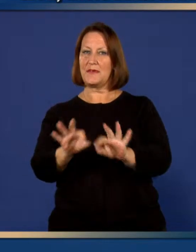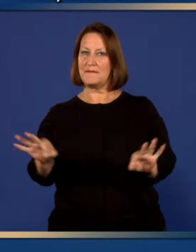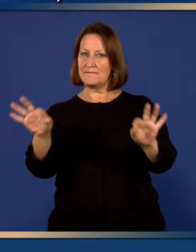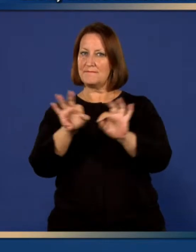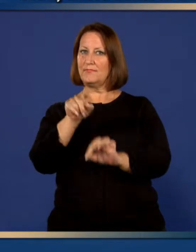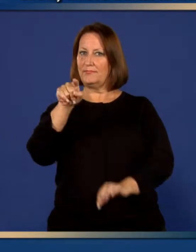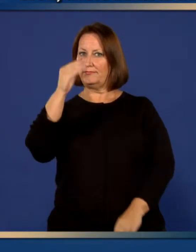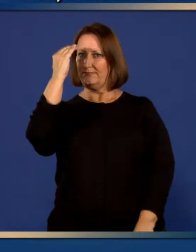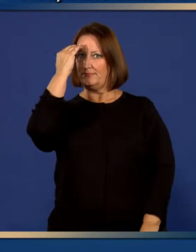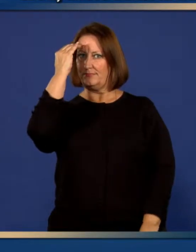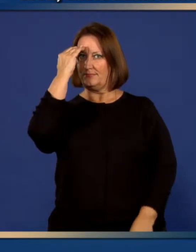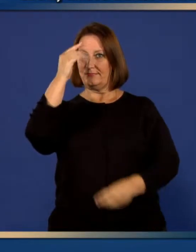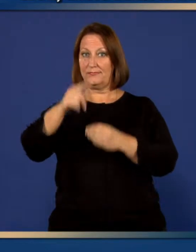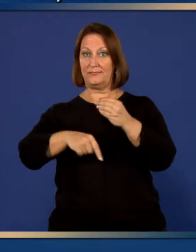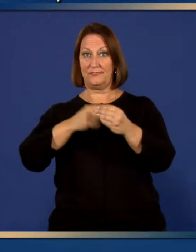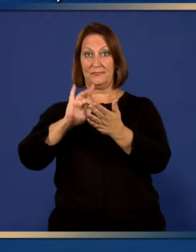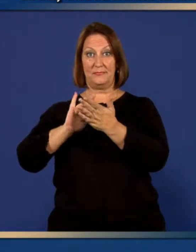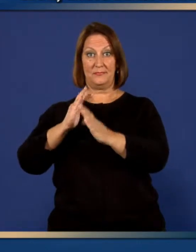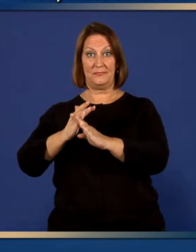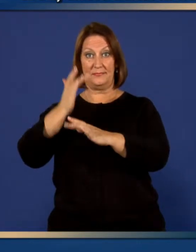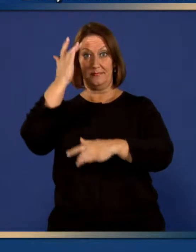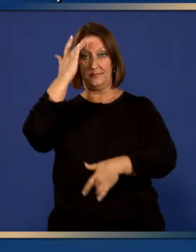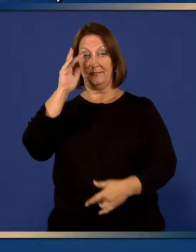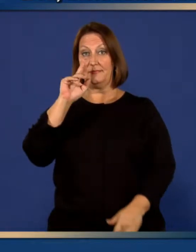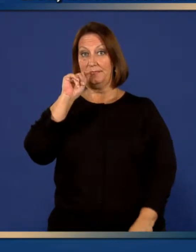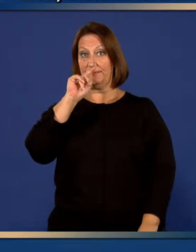What you need to know.